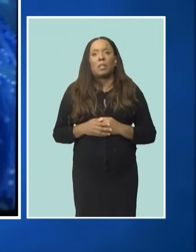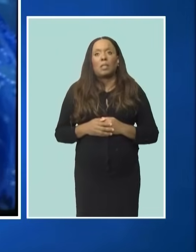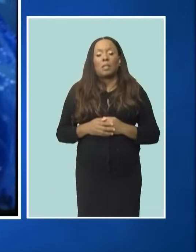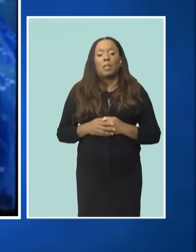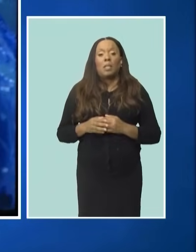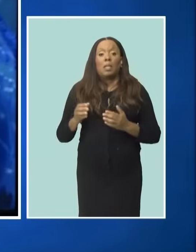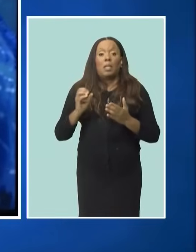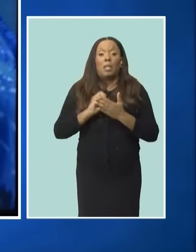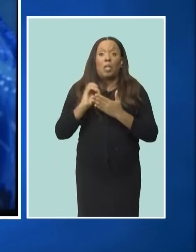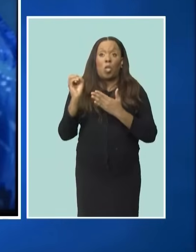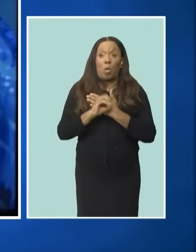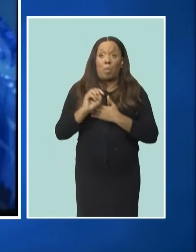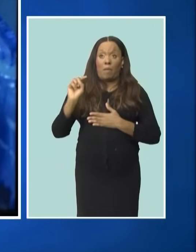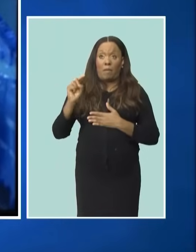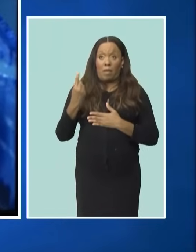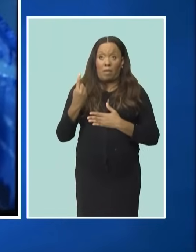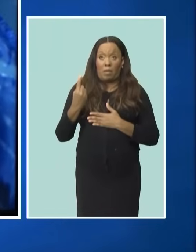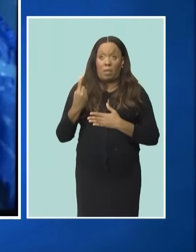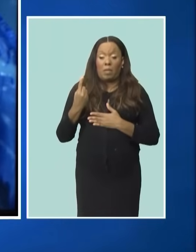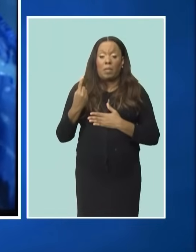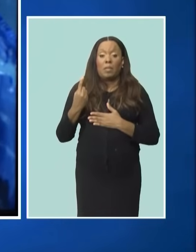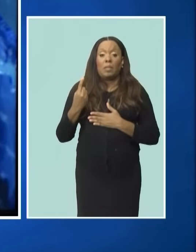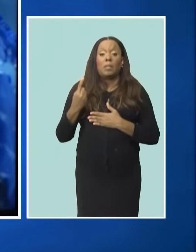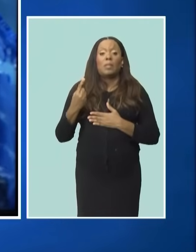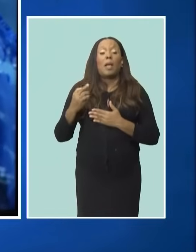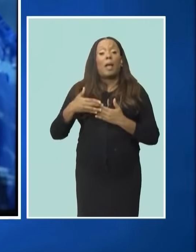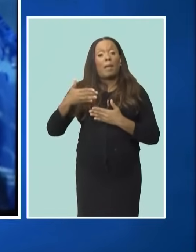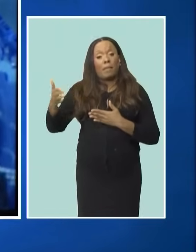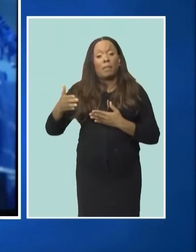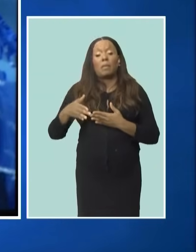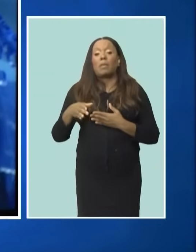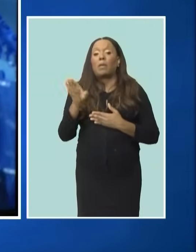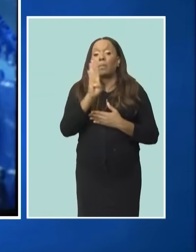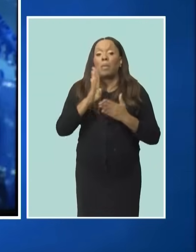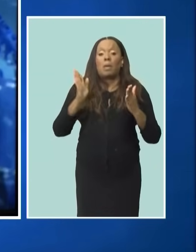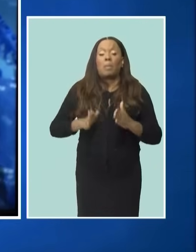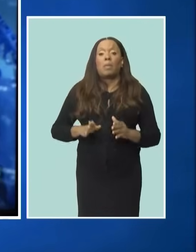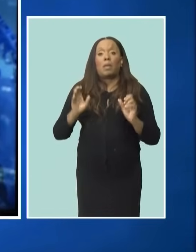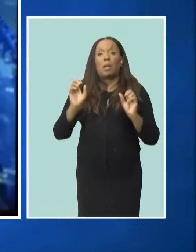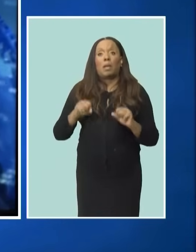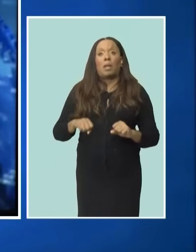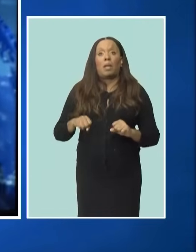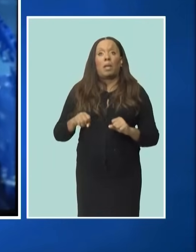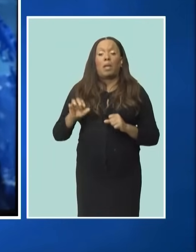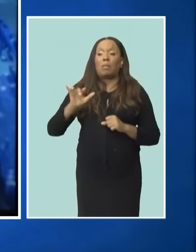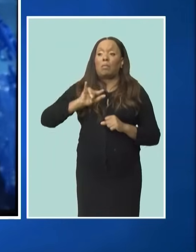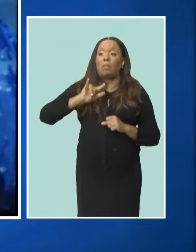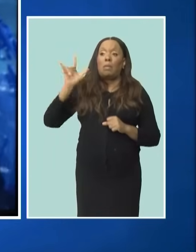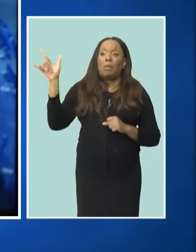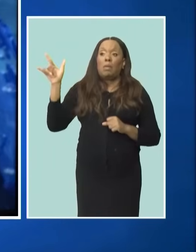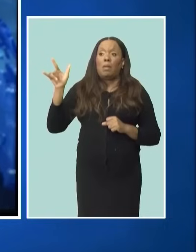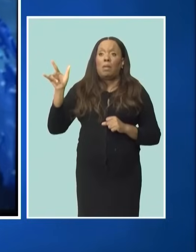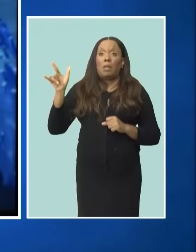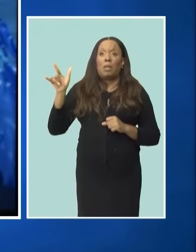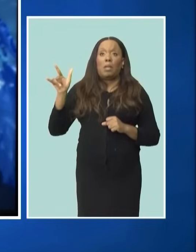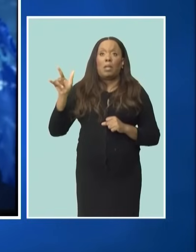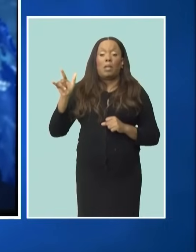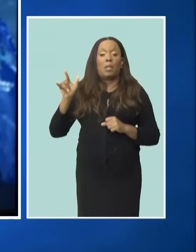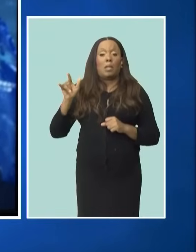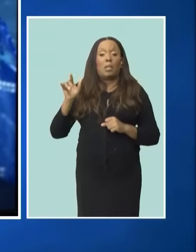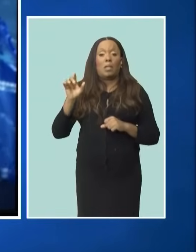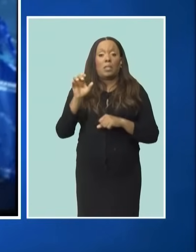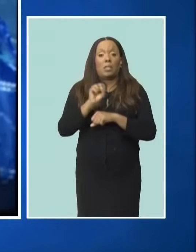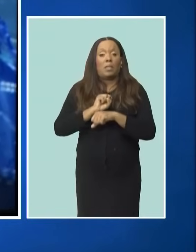October, a Barbadian will be able to travel to St. Vincent or Dominica with a one-way ticket. You won't need a